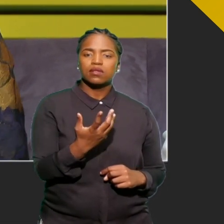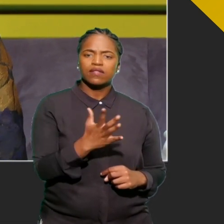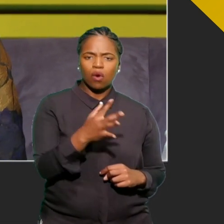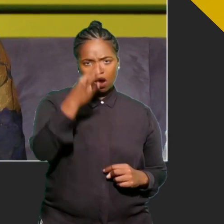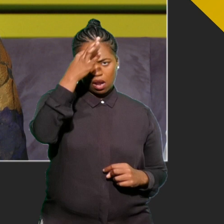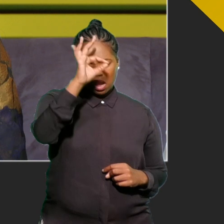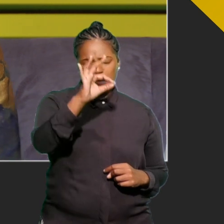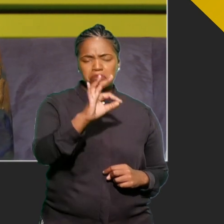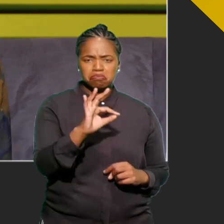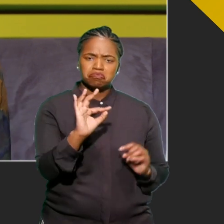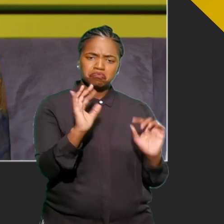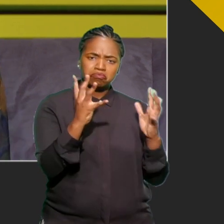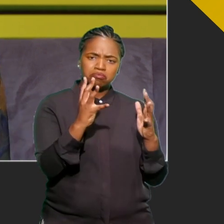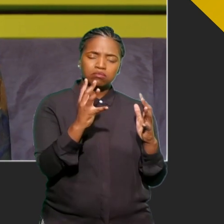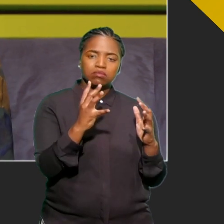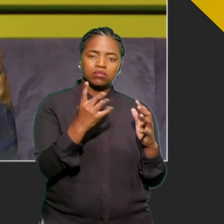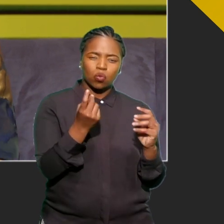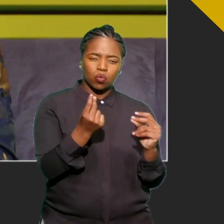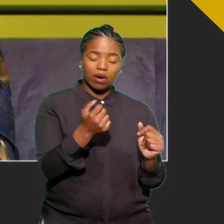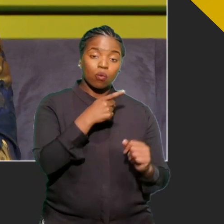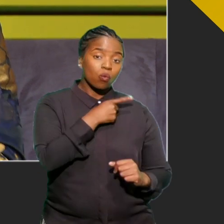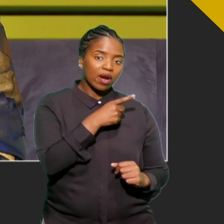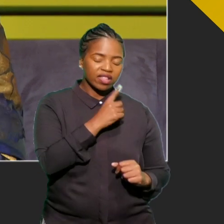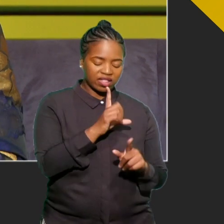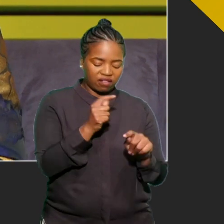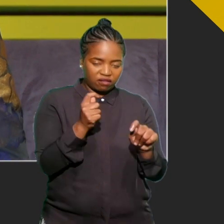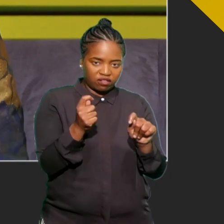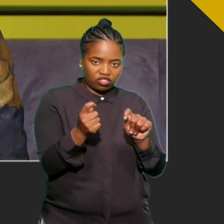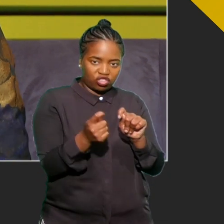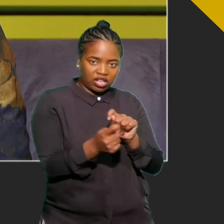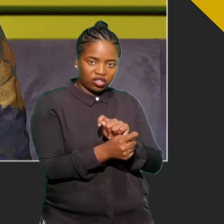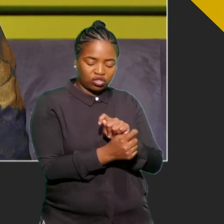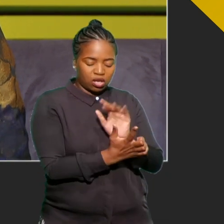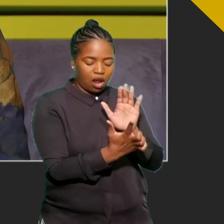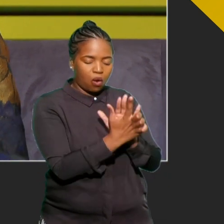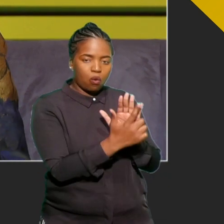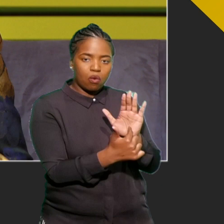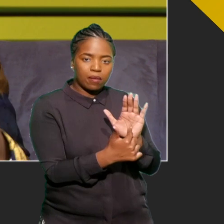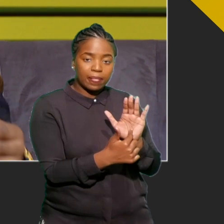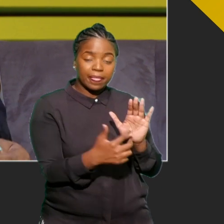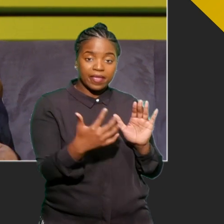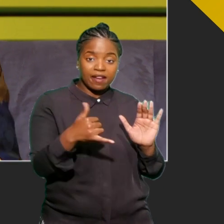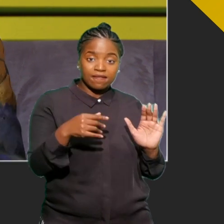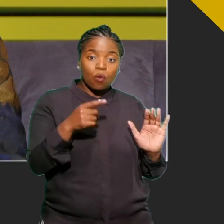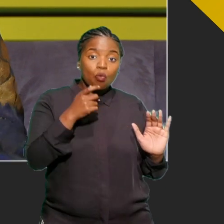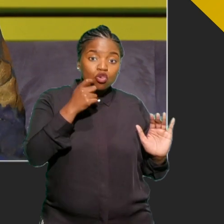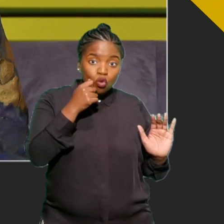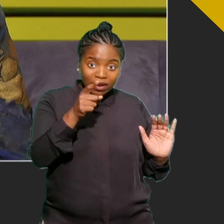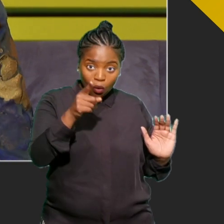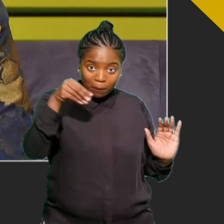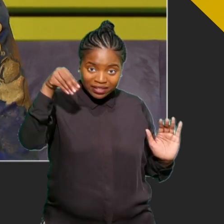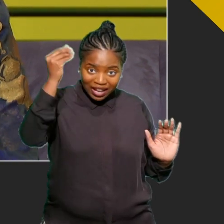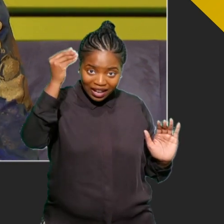our government, you know, very quickly, because they've changed the criminal law. You know, when we look at the criminal law and the